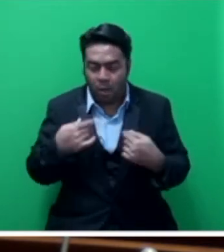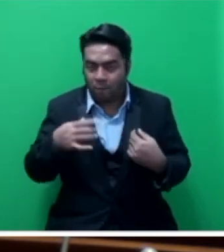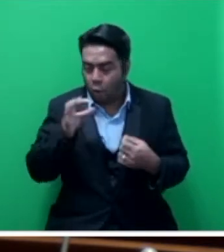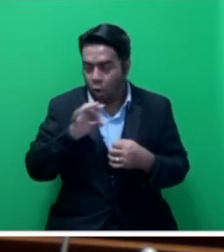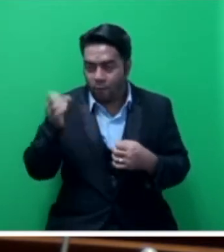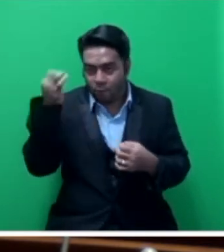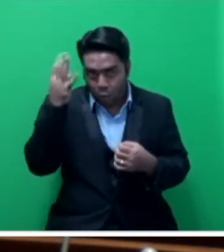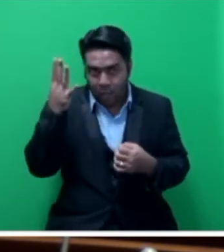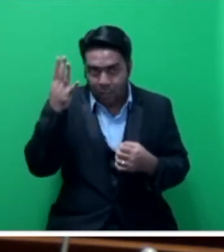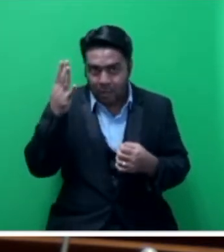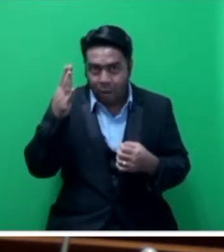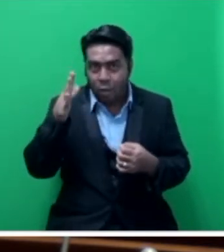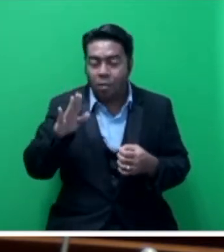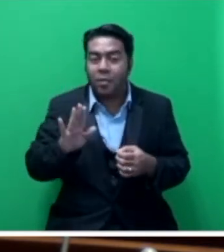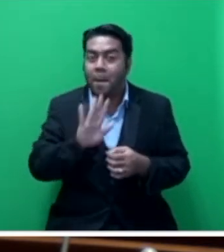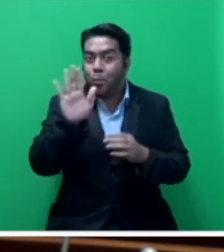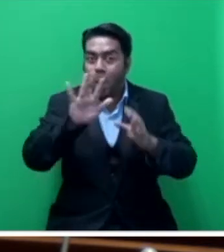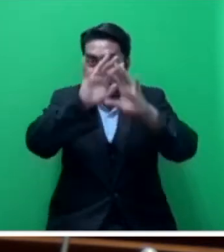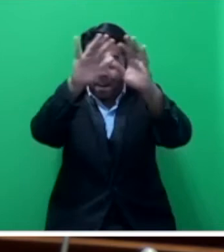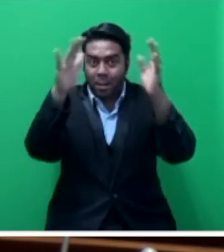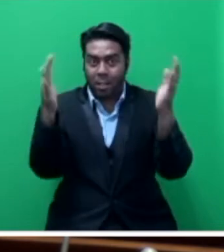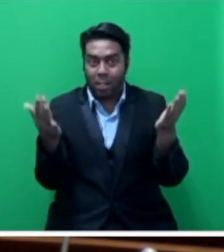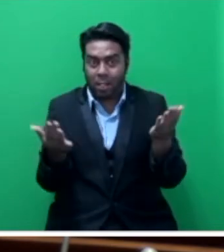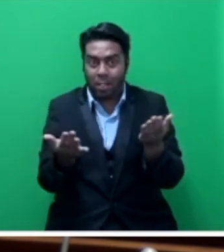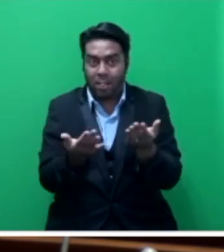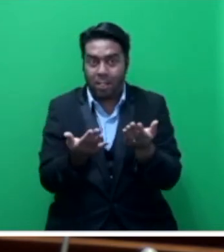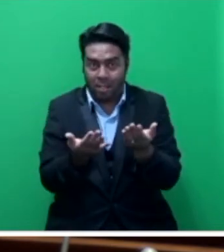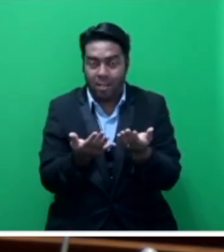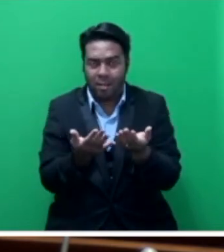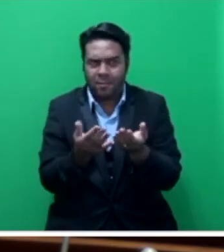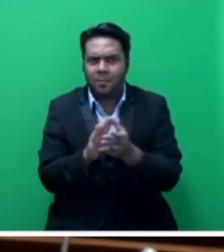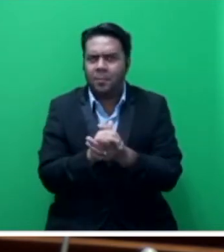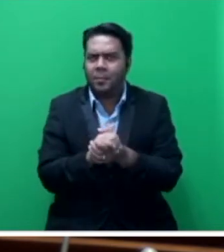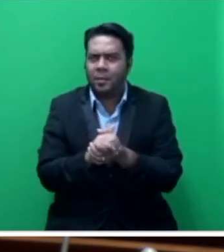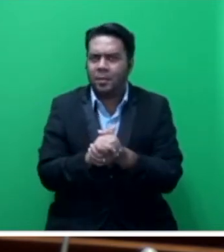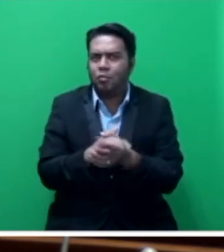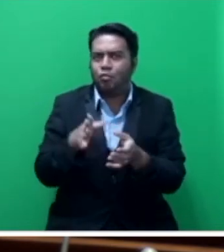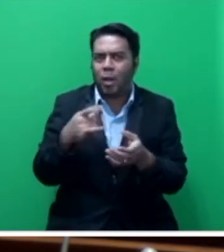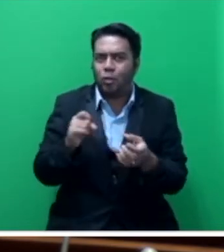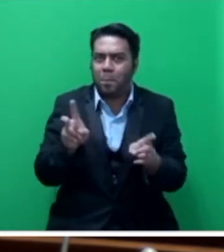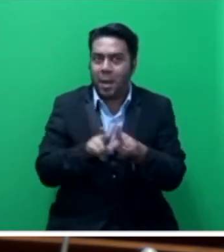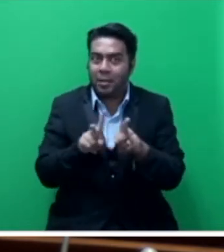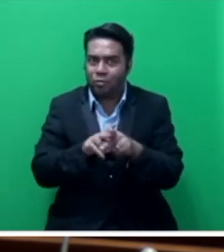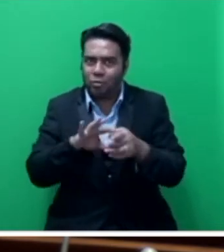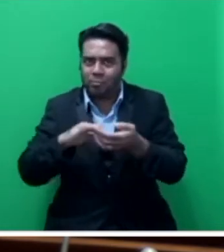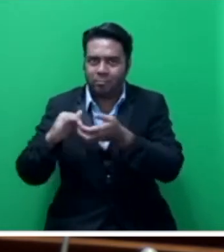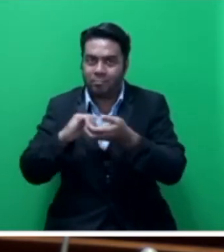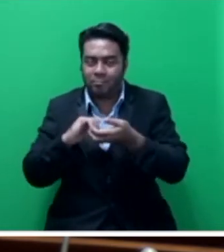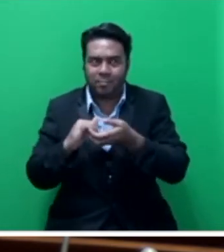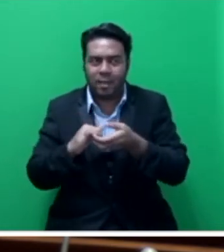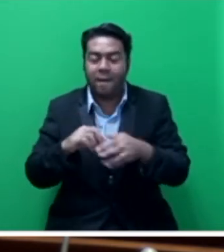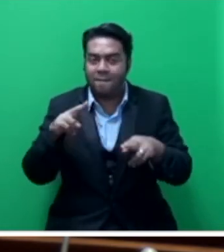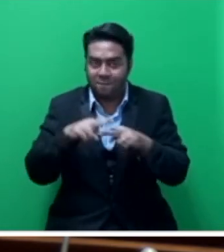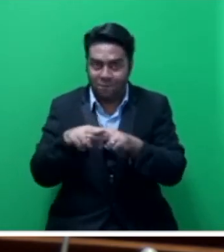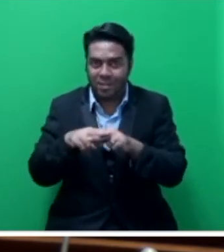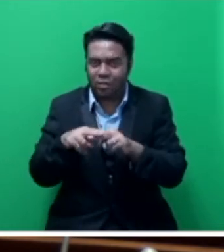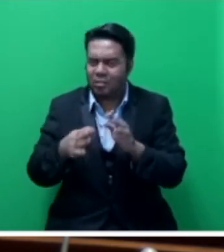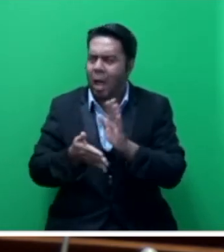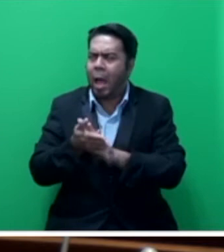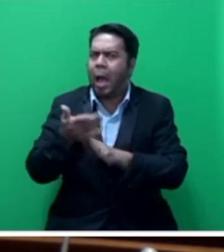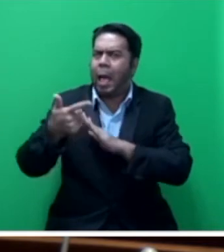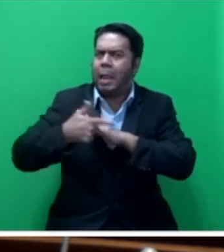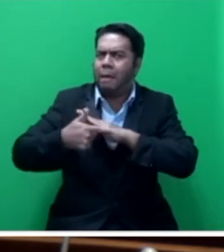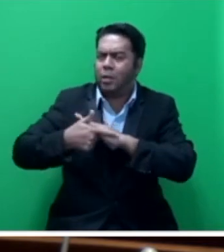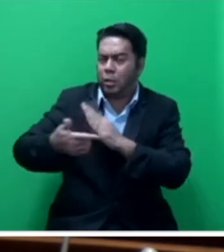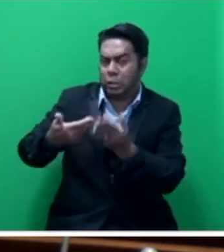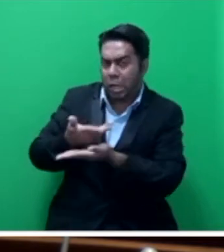the Bula bubble, in case the other side of the house is actually wondering. Fiji is in high-level discussions with